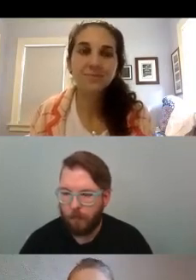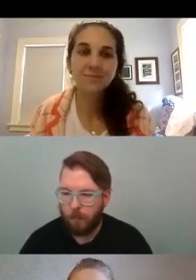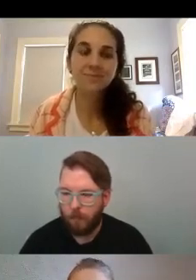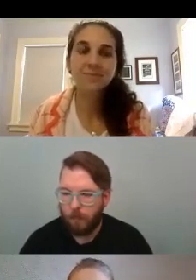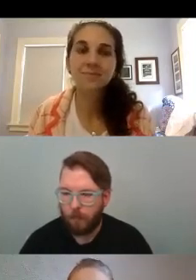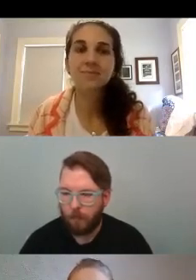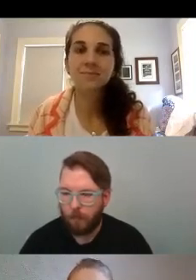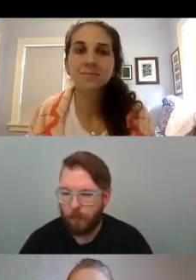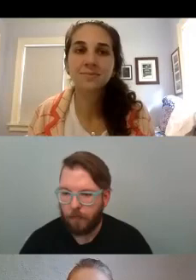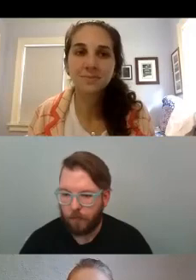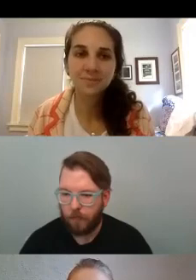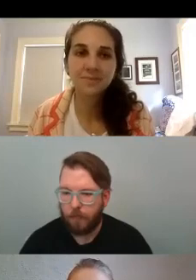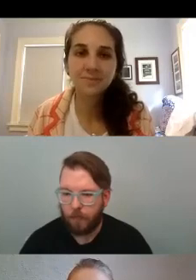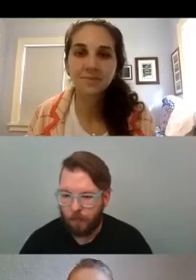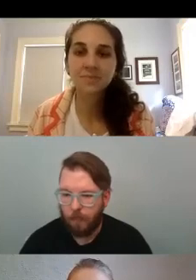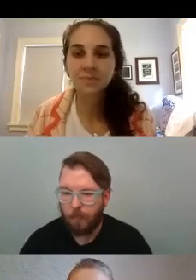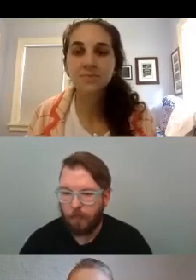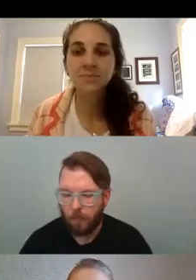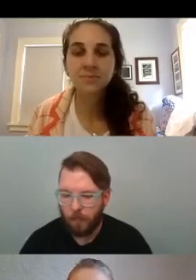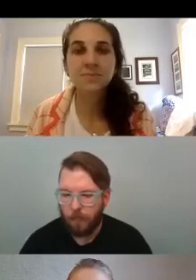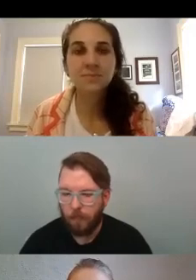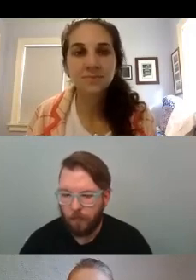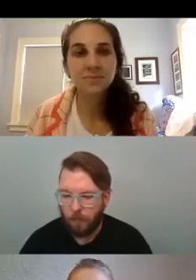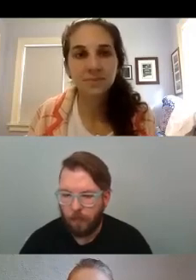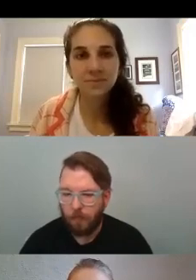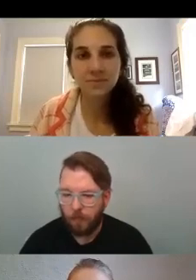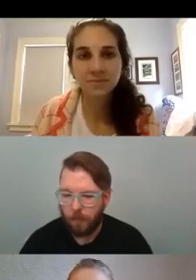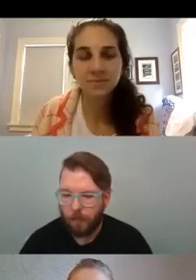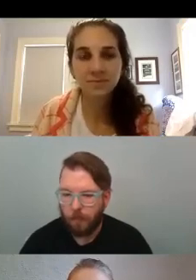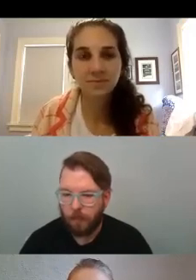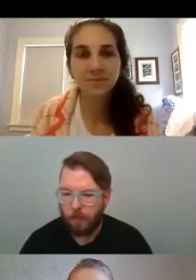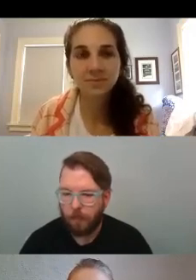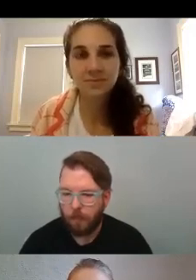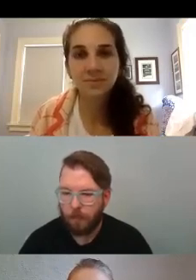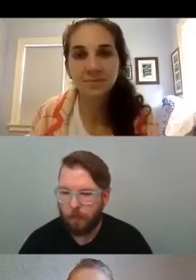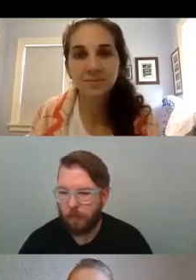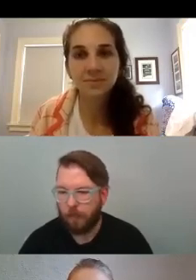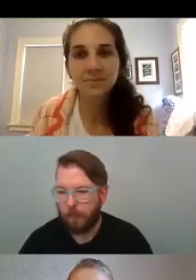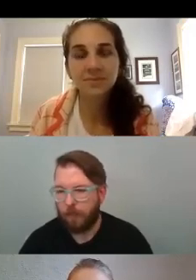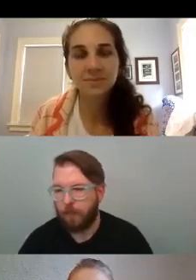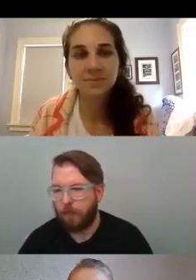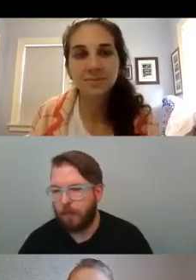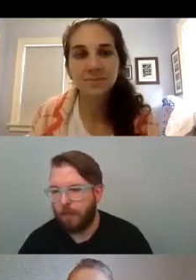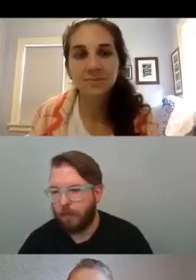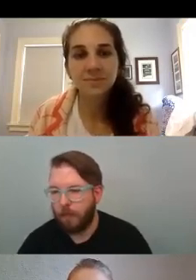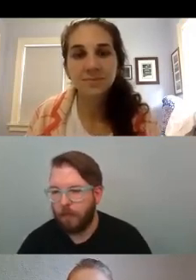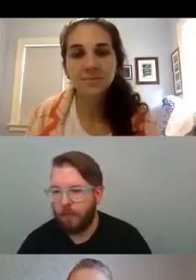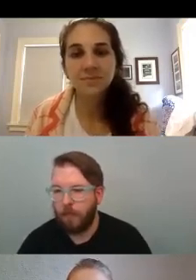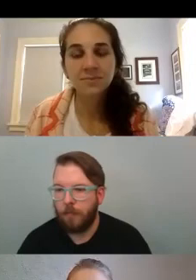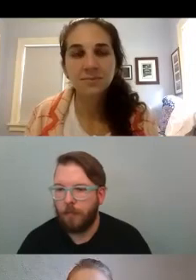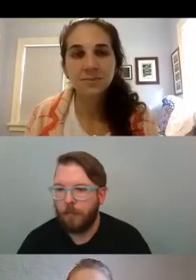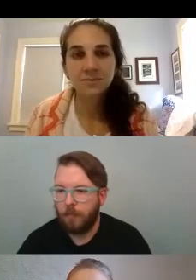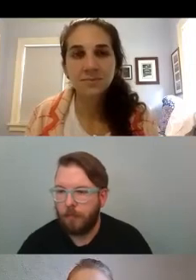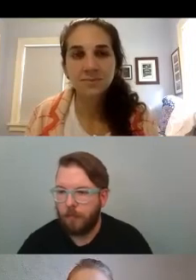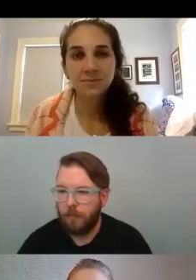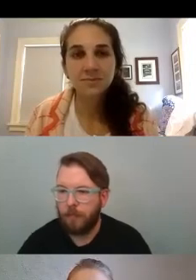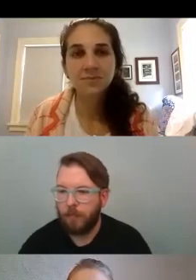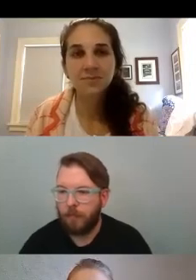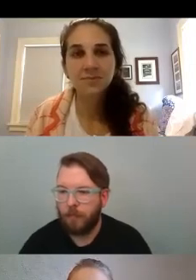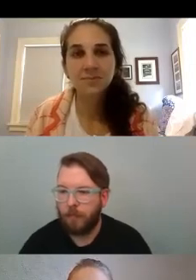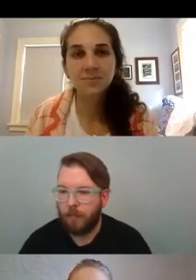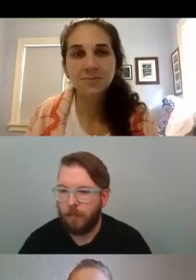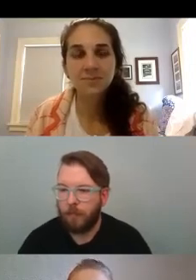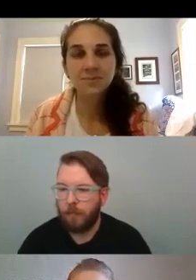museum, we need time to have these conversations. And that is also why it's so key that we do them consistently, because